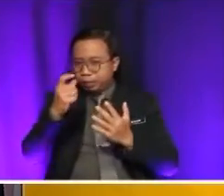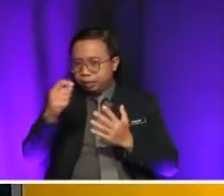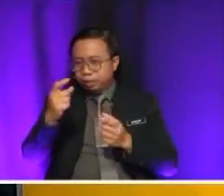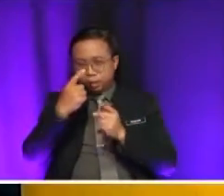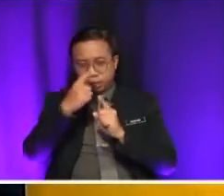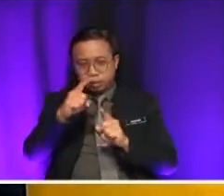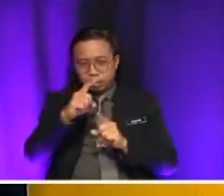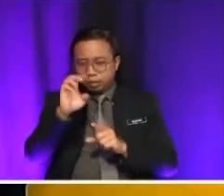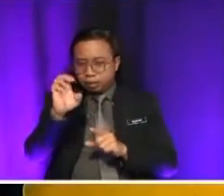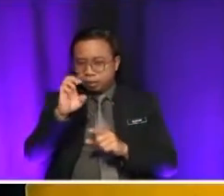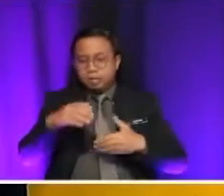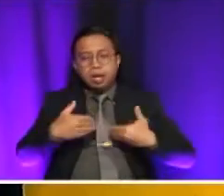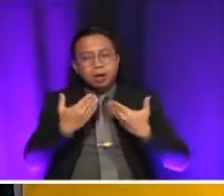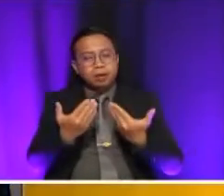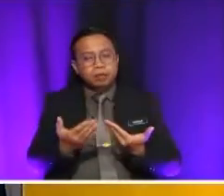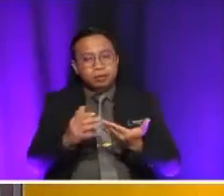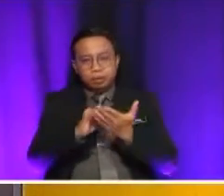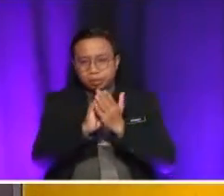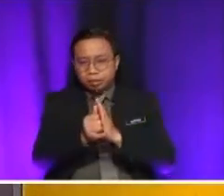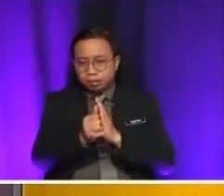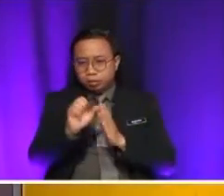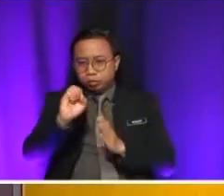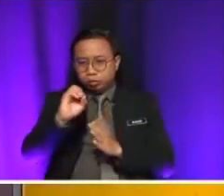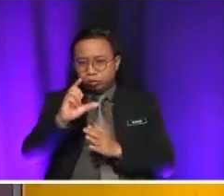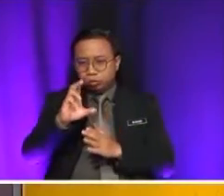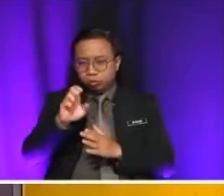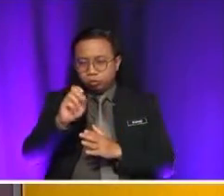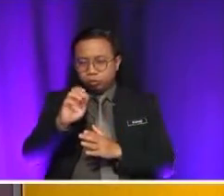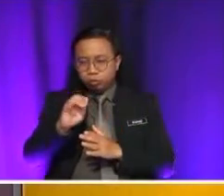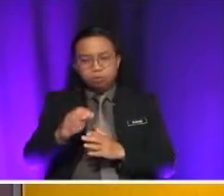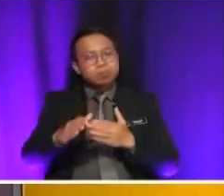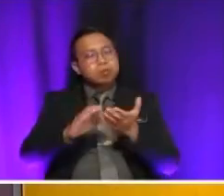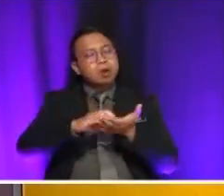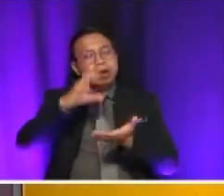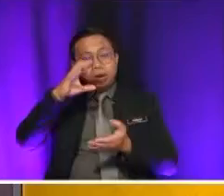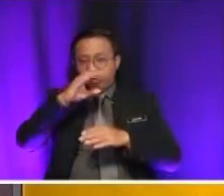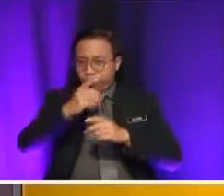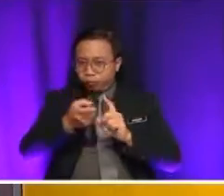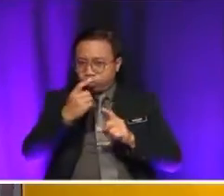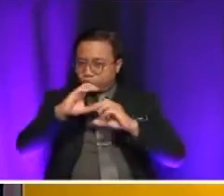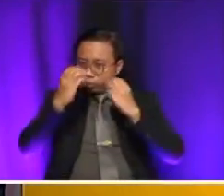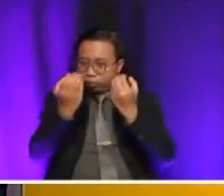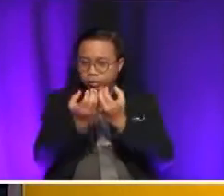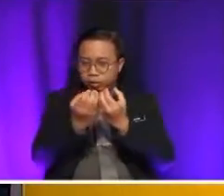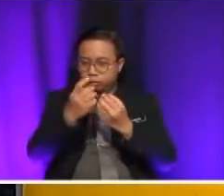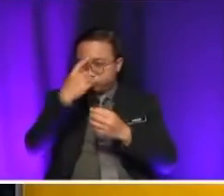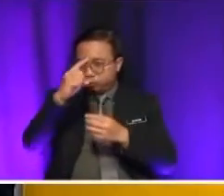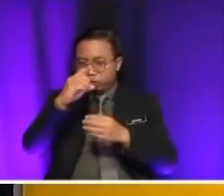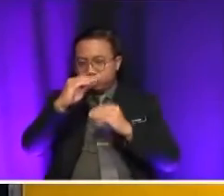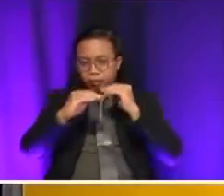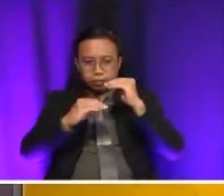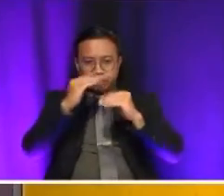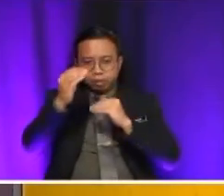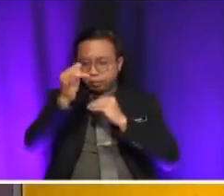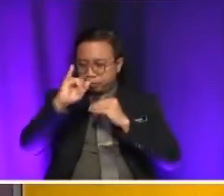as E. However, this solution is generally too expensive for communities in the developing world. Okay, so that is